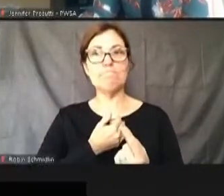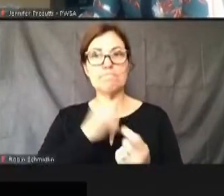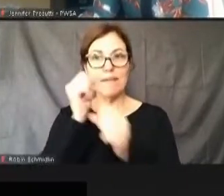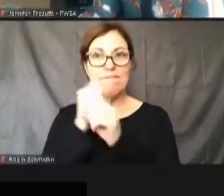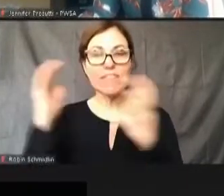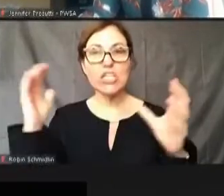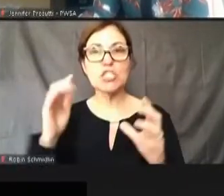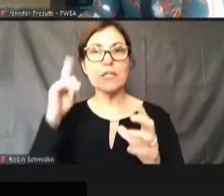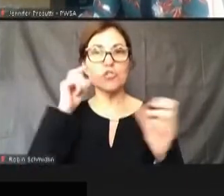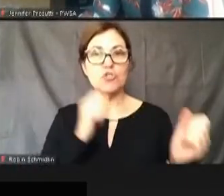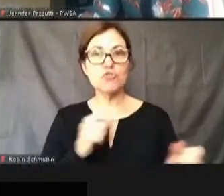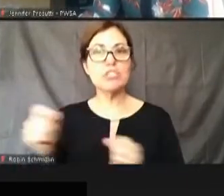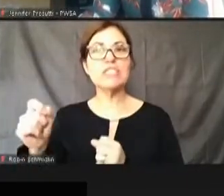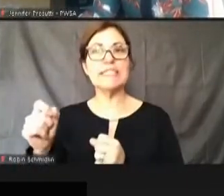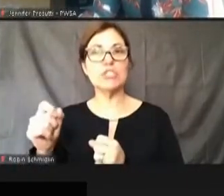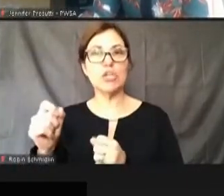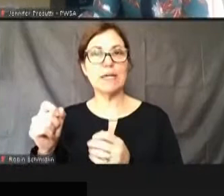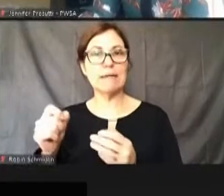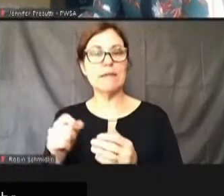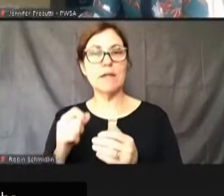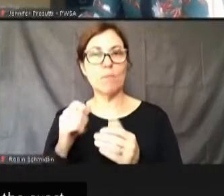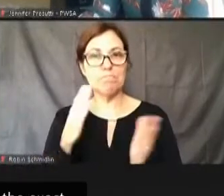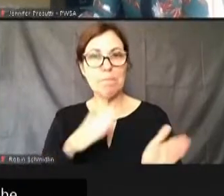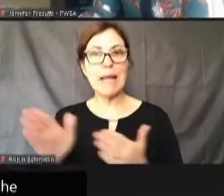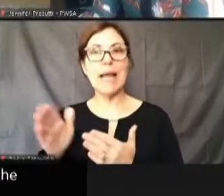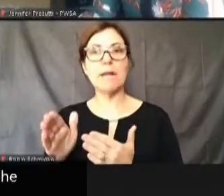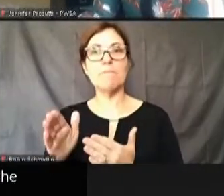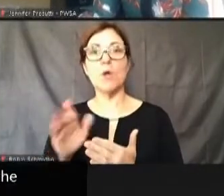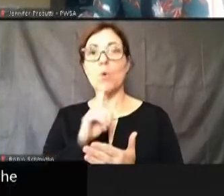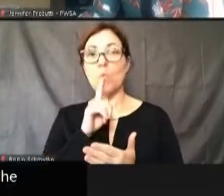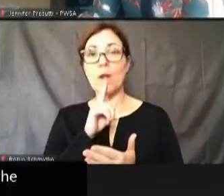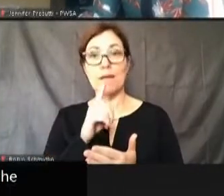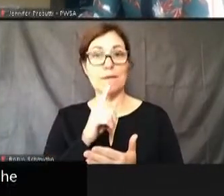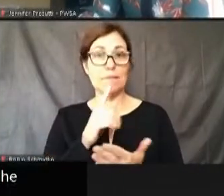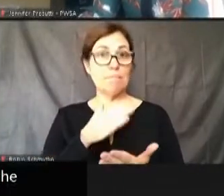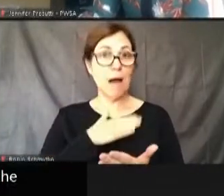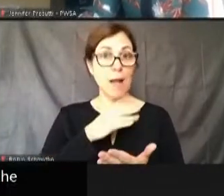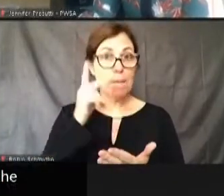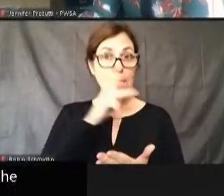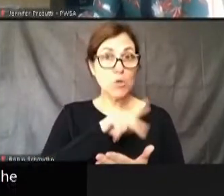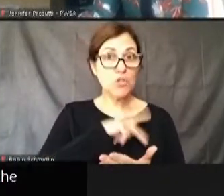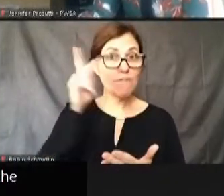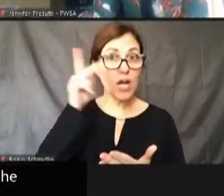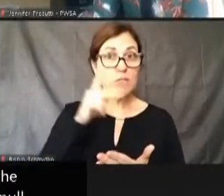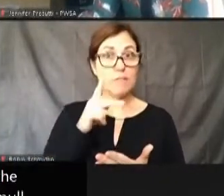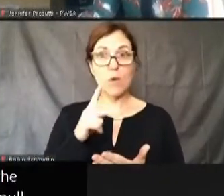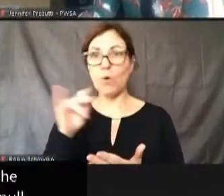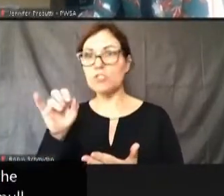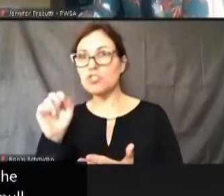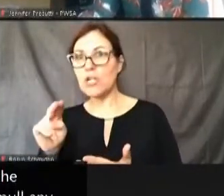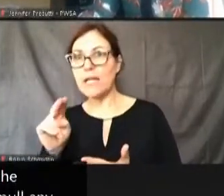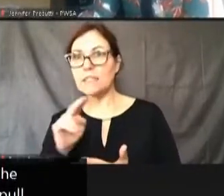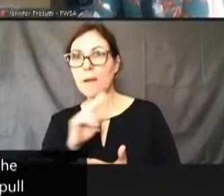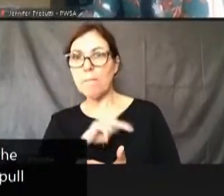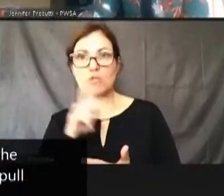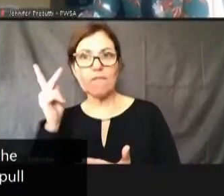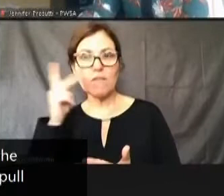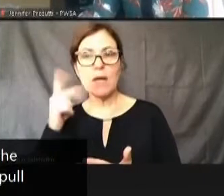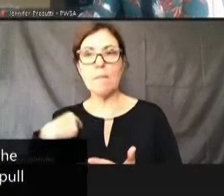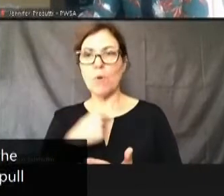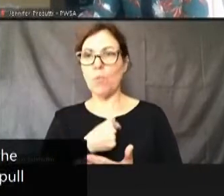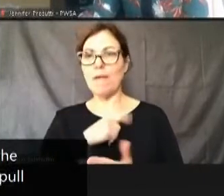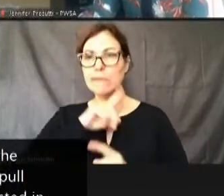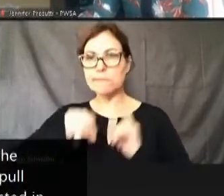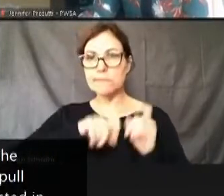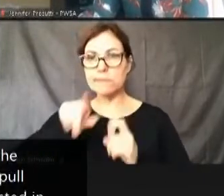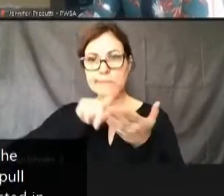personal philosophy or even Jen's or the executive team's. We've taken great length to poll anyone within the organization who is